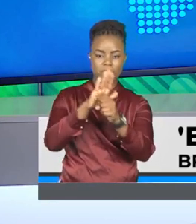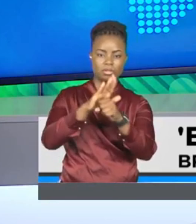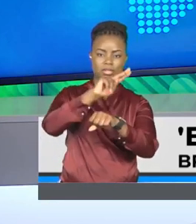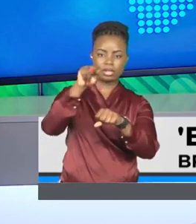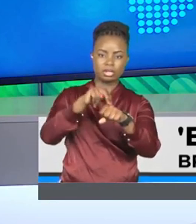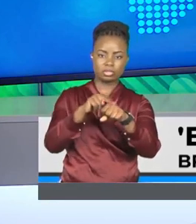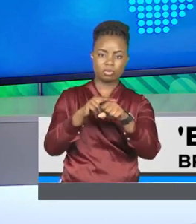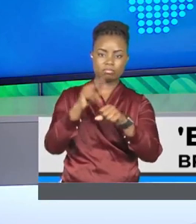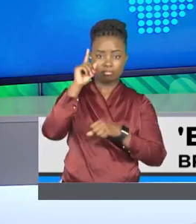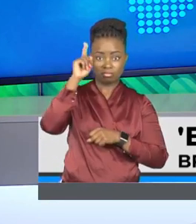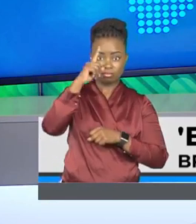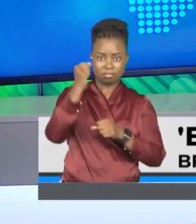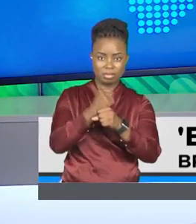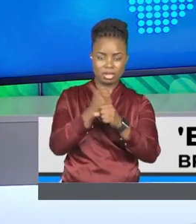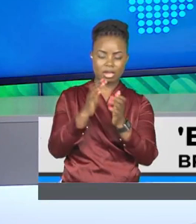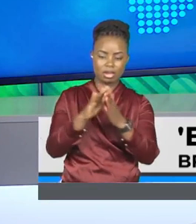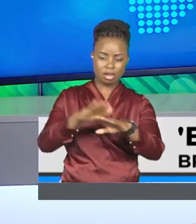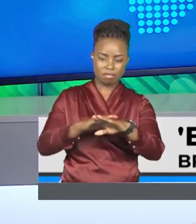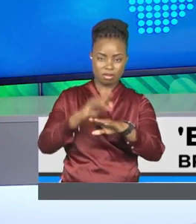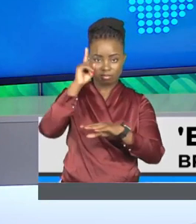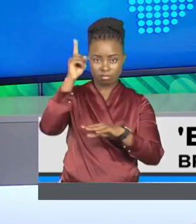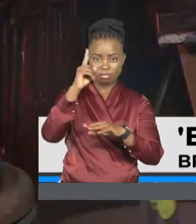drinkers in Africa's most populous country.